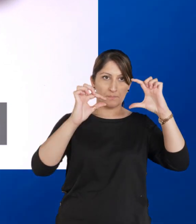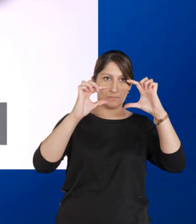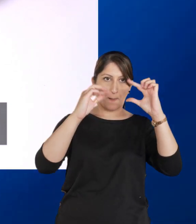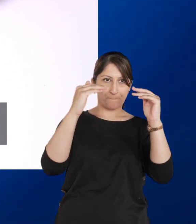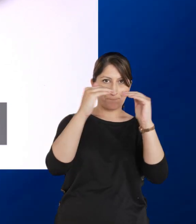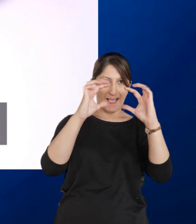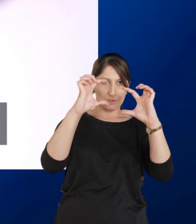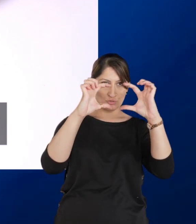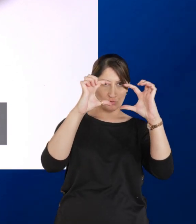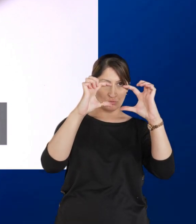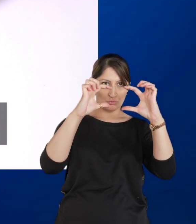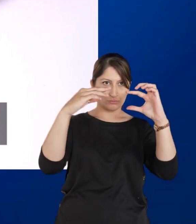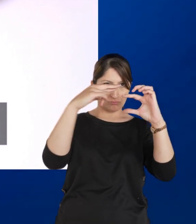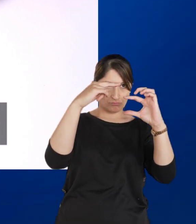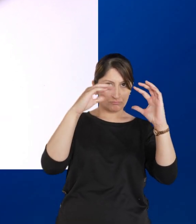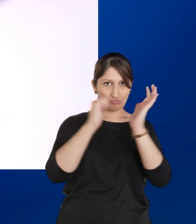ear properly.